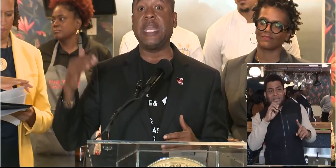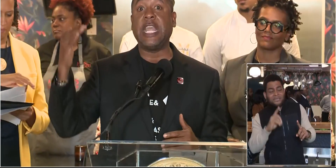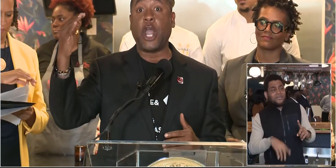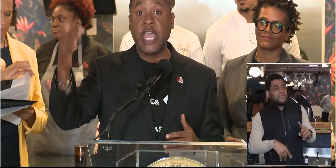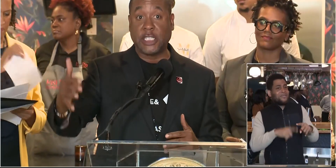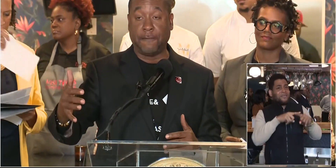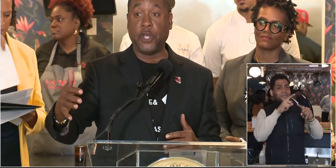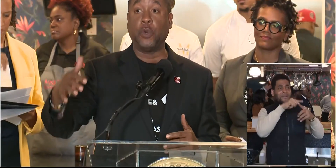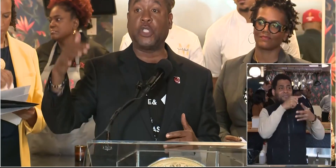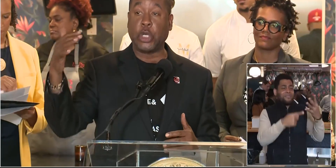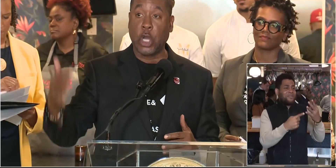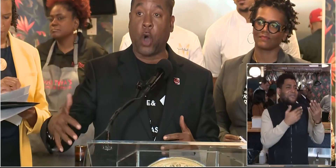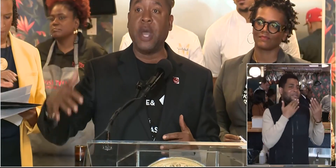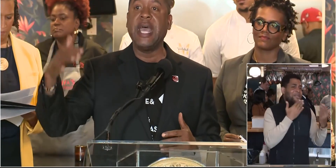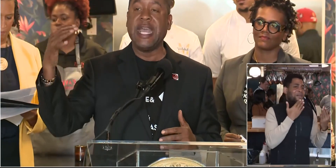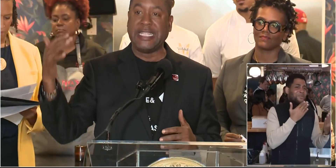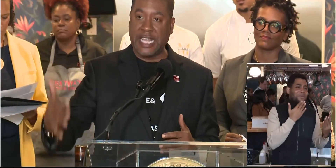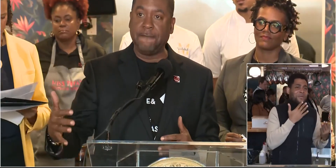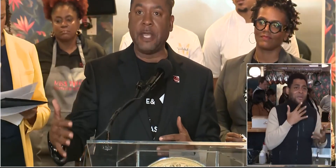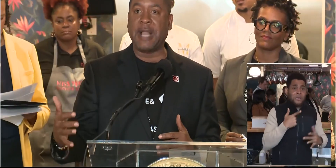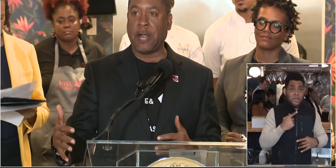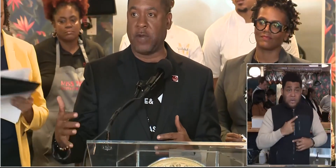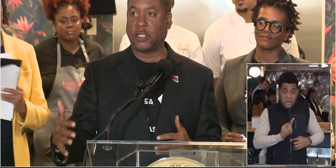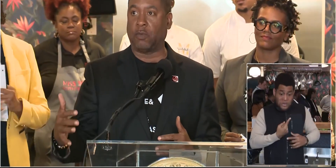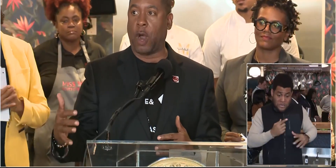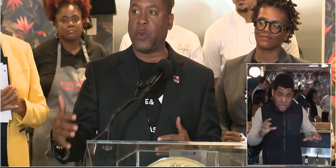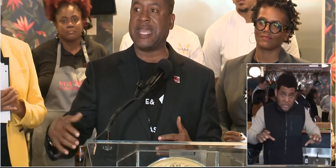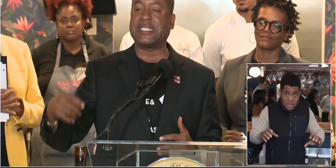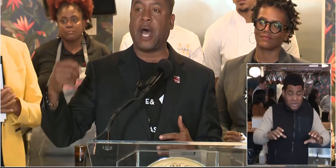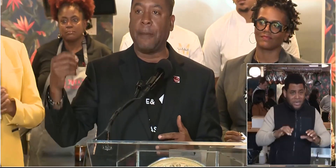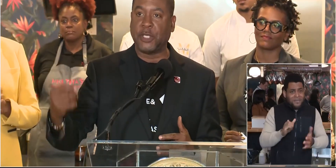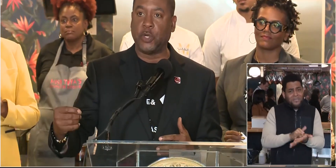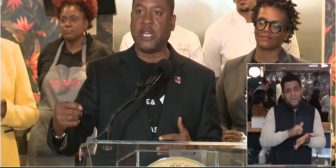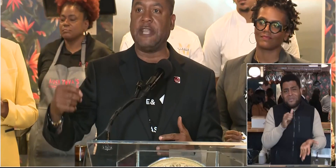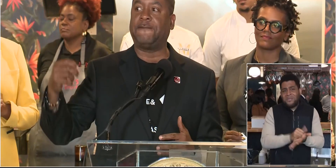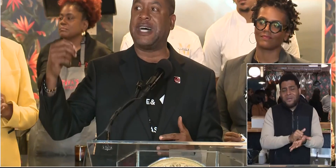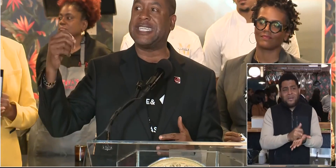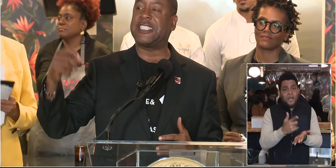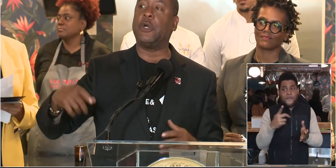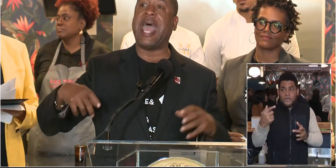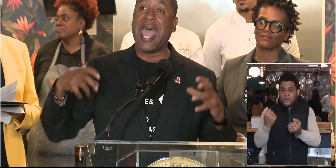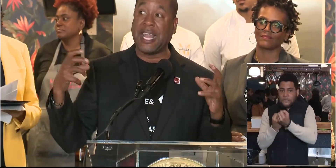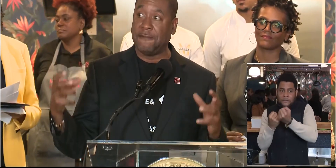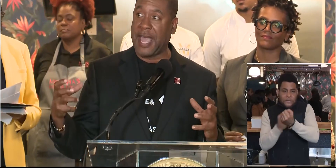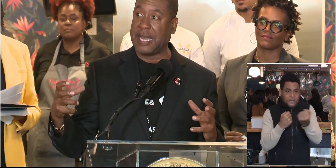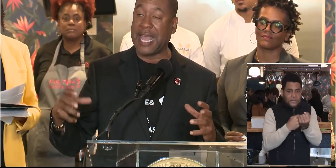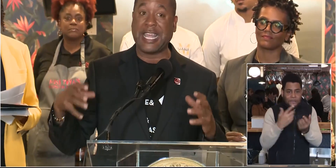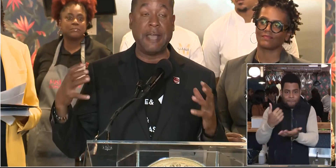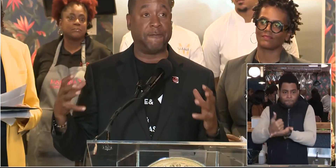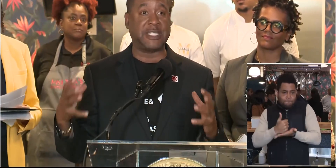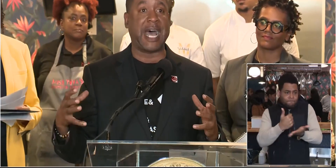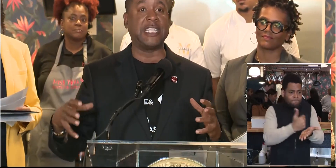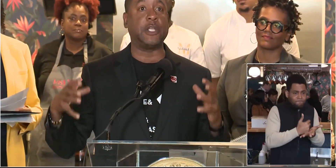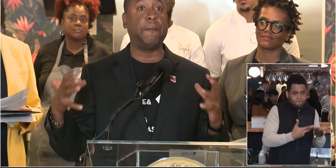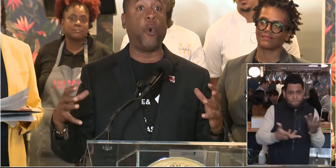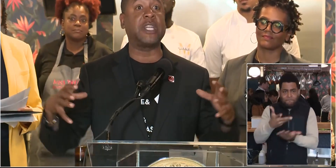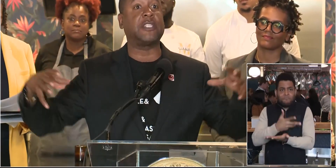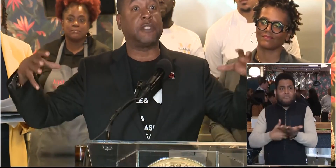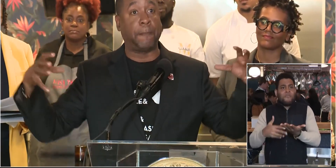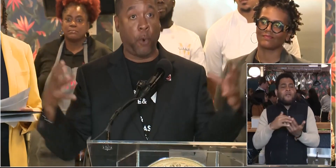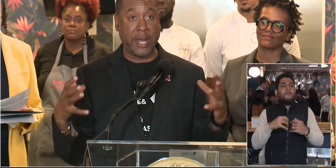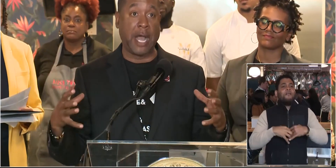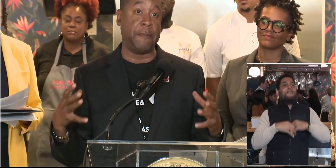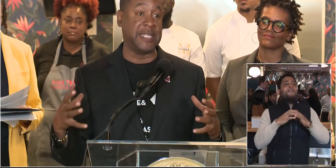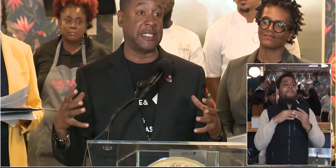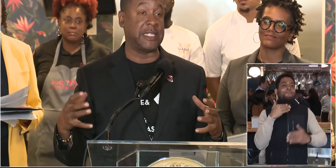We need each of you to know DMV Black Restaurant Week is an opportunity for us to elevate and emphasize the importance